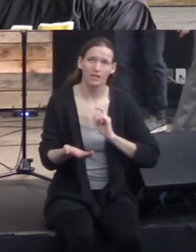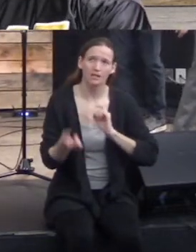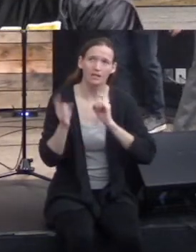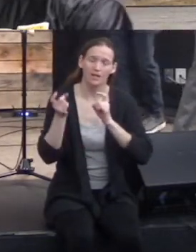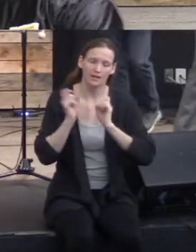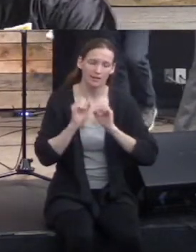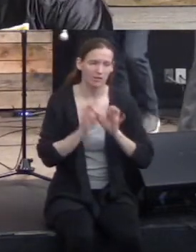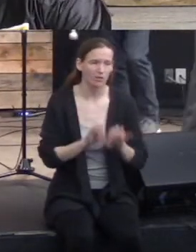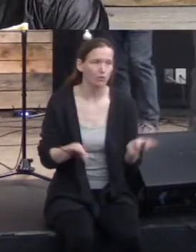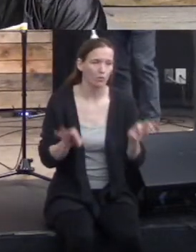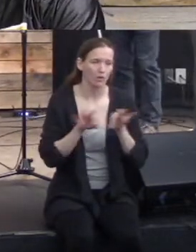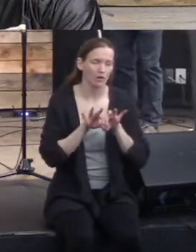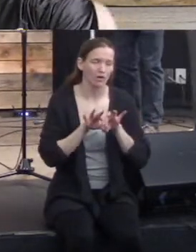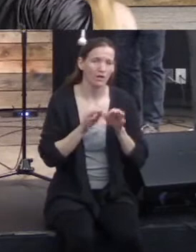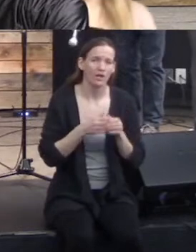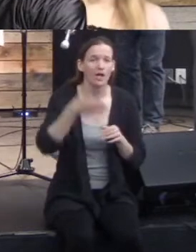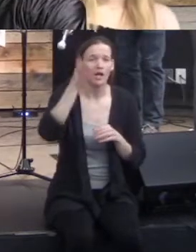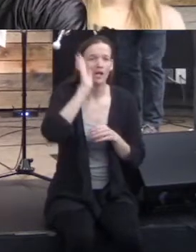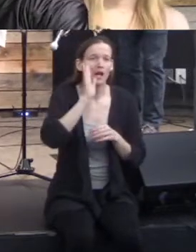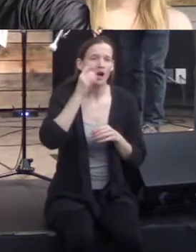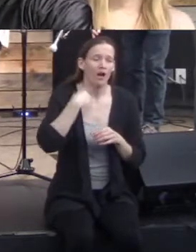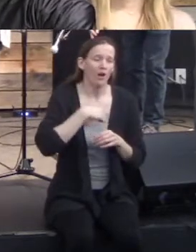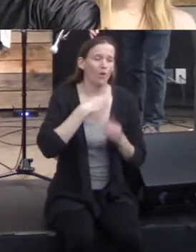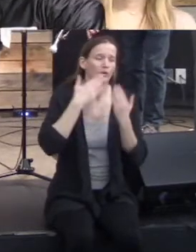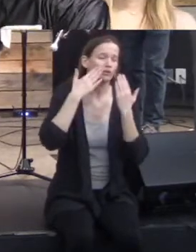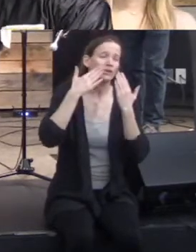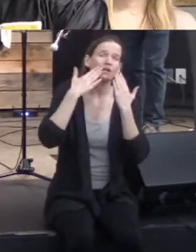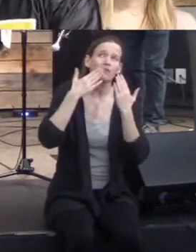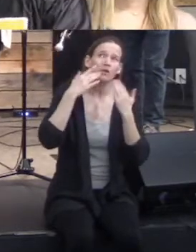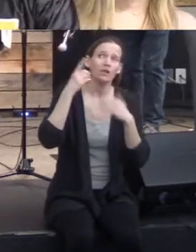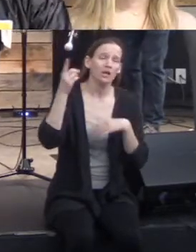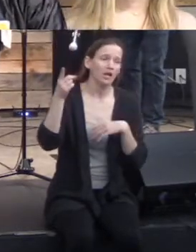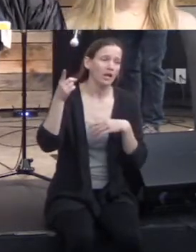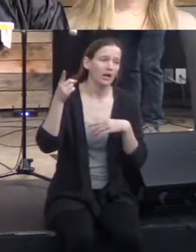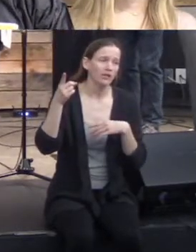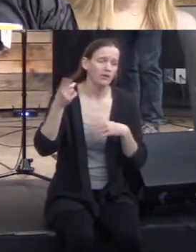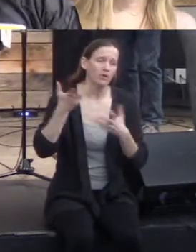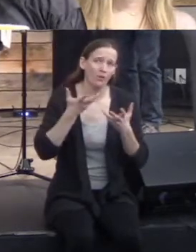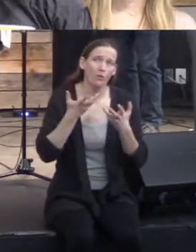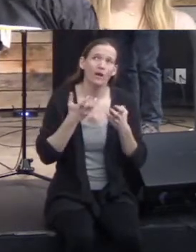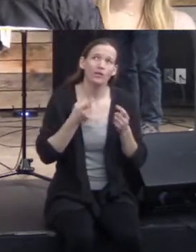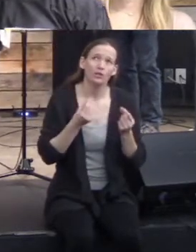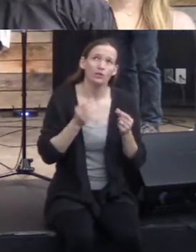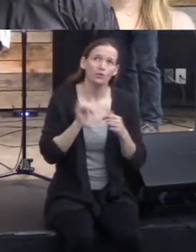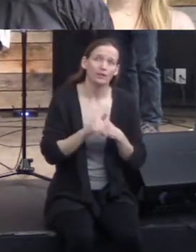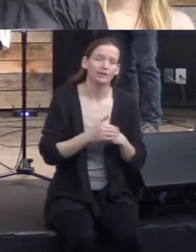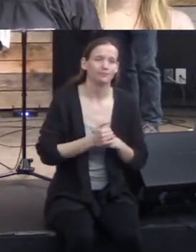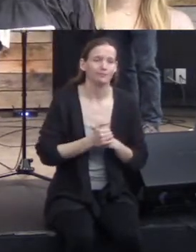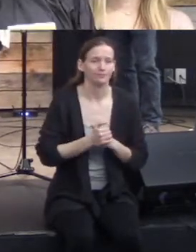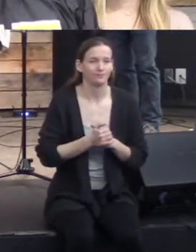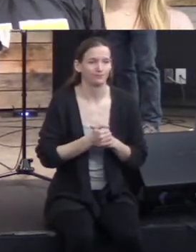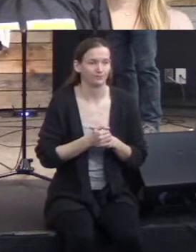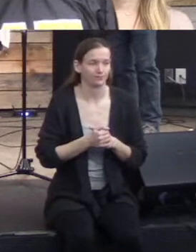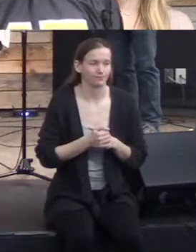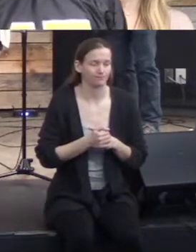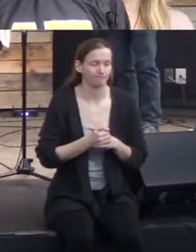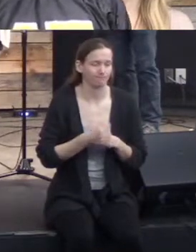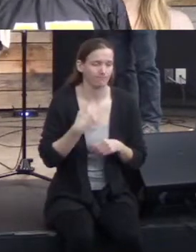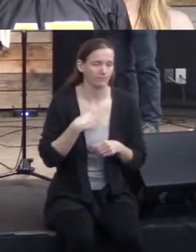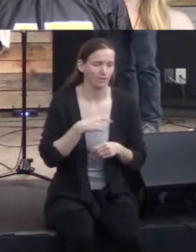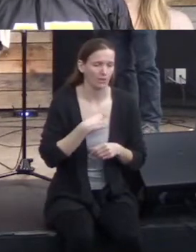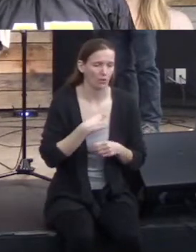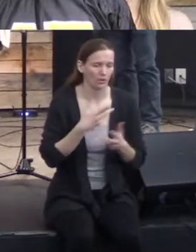worth. God, we are grateful that you desire to do that. And we just